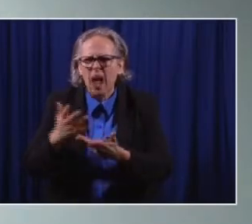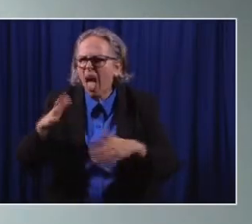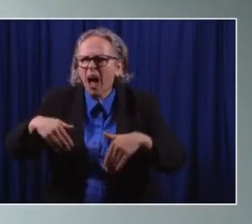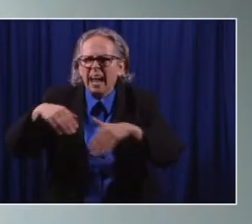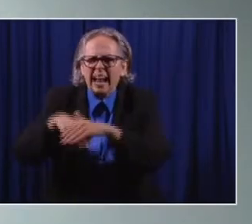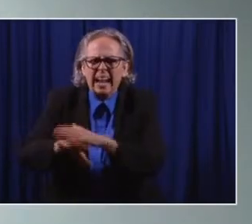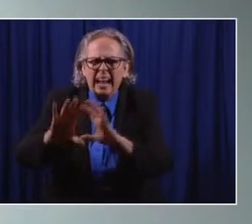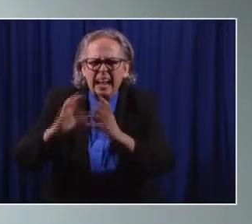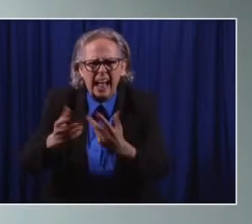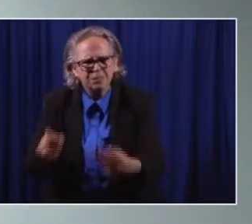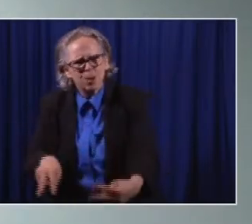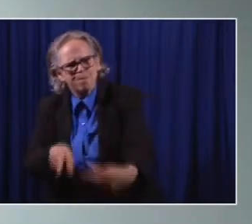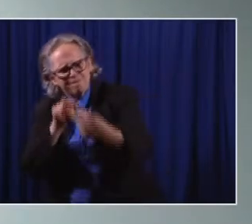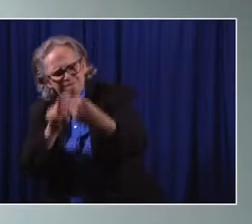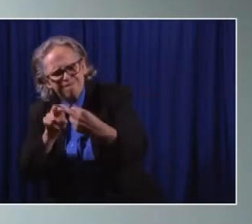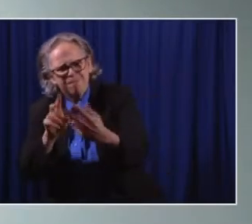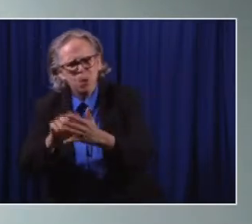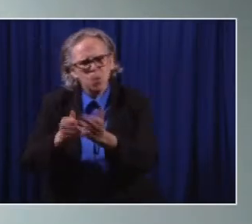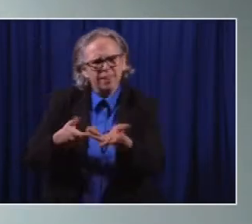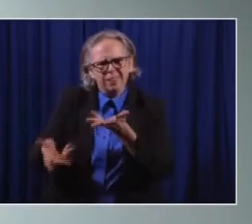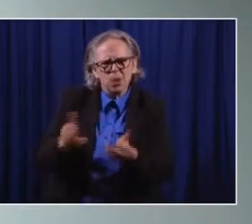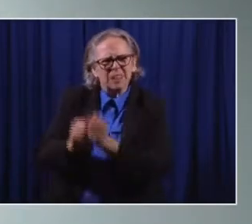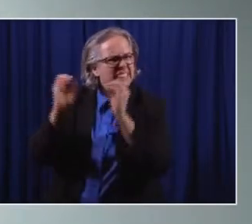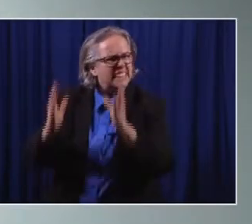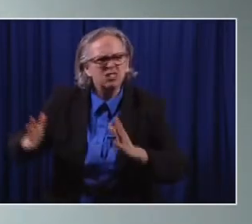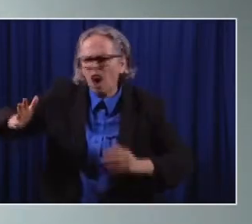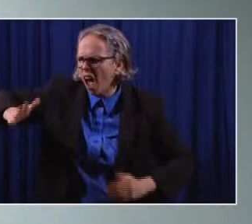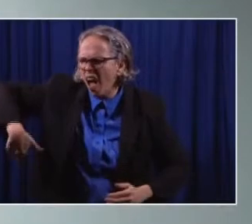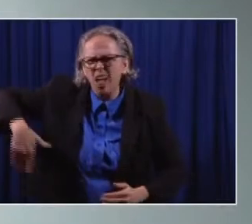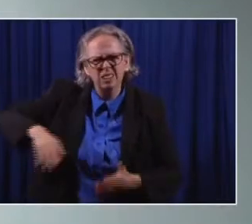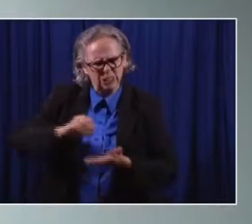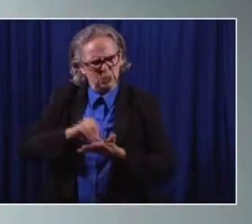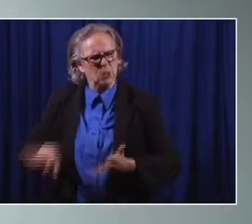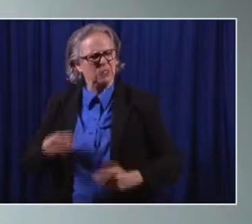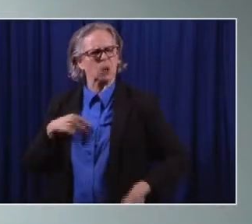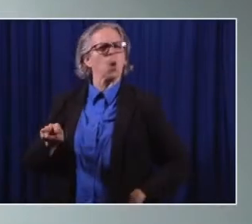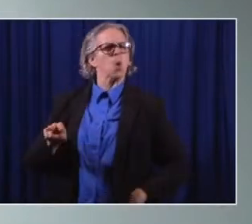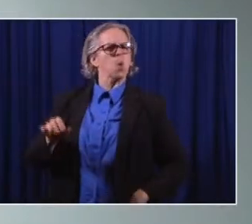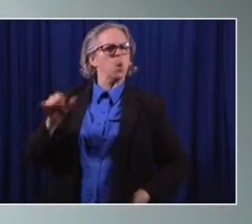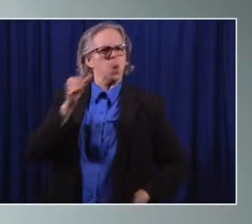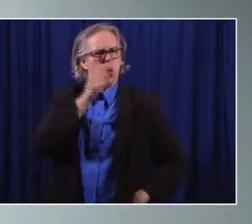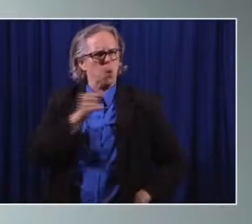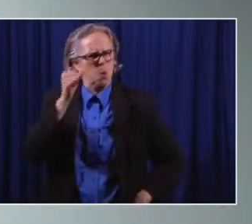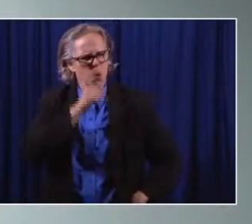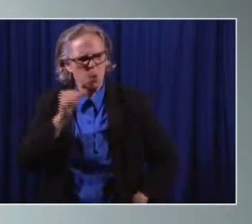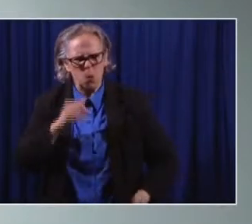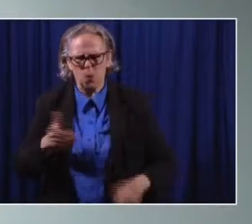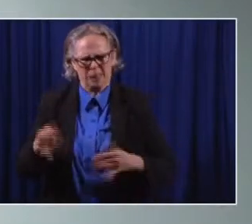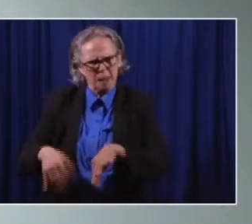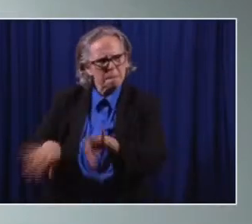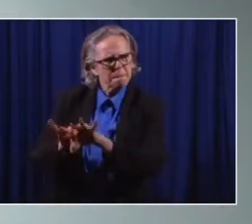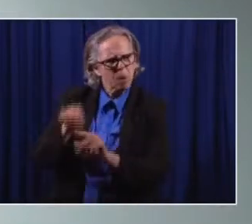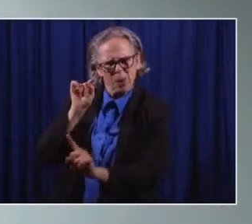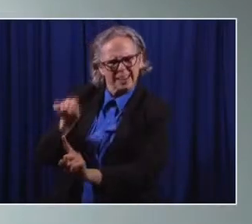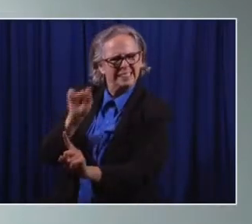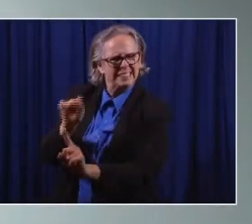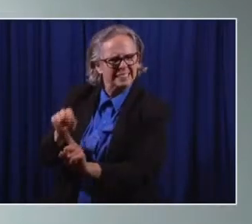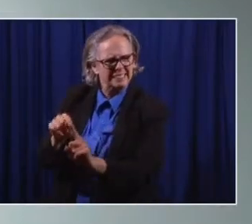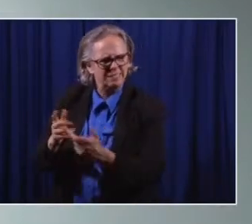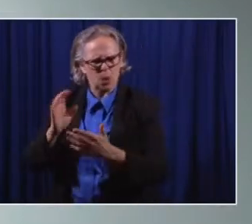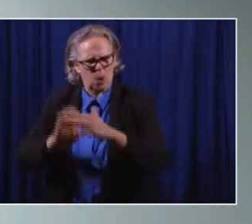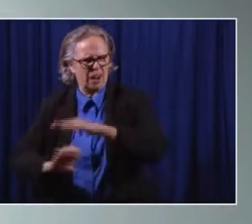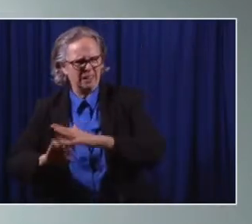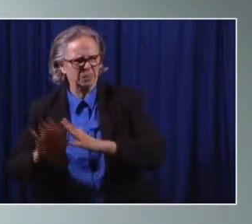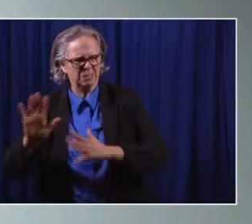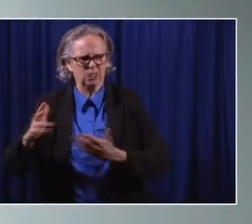face-to-face instruction. So we felt that with our resources, with our teachers, and our buildings and the space in our buildings, that we could